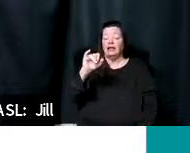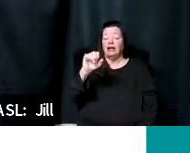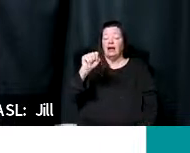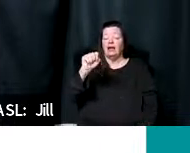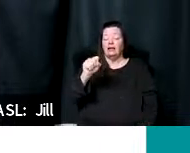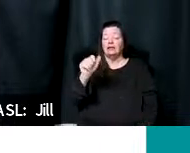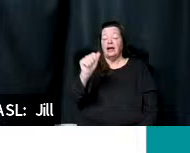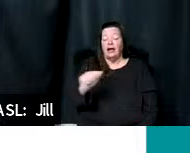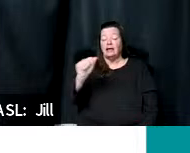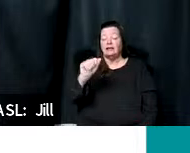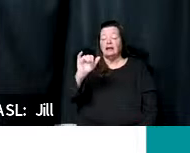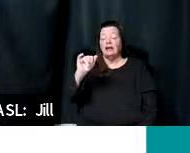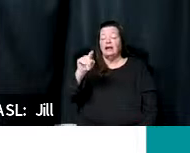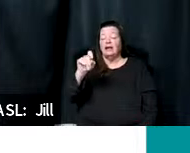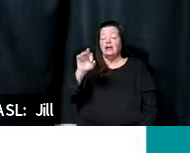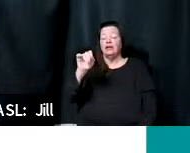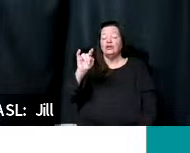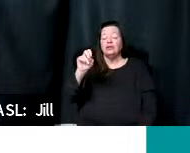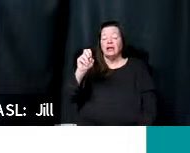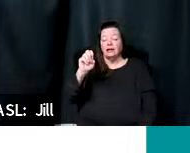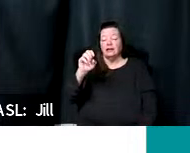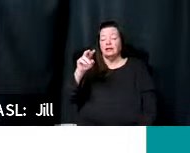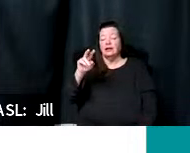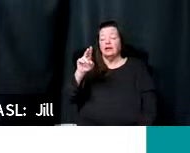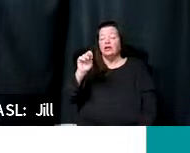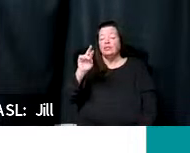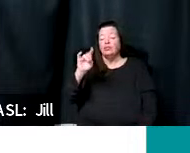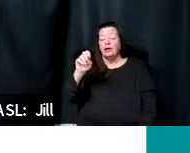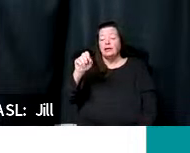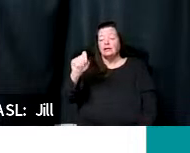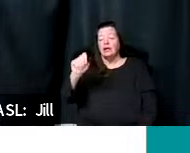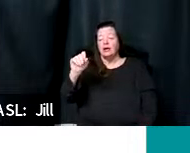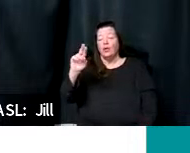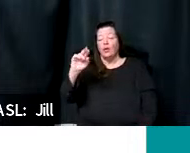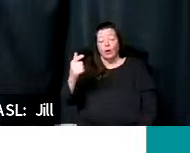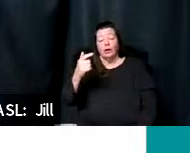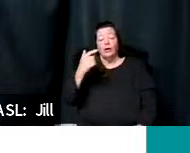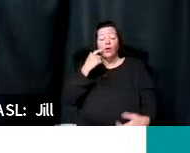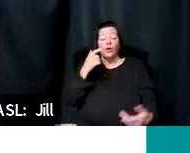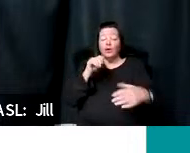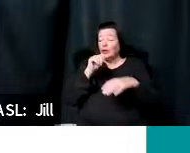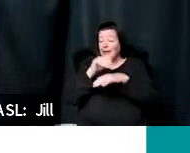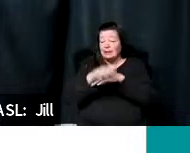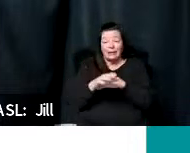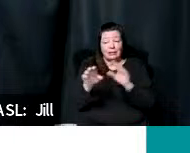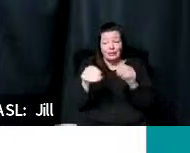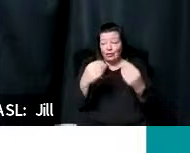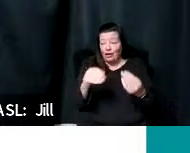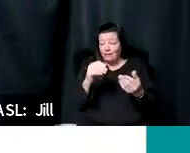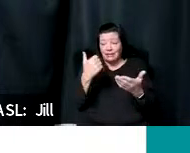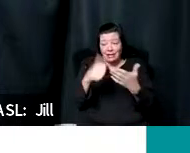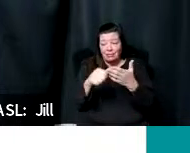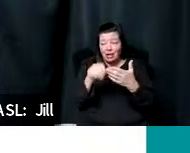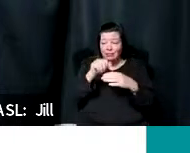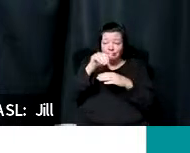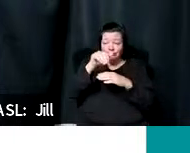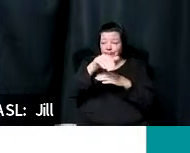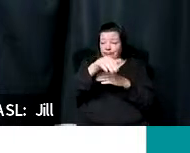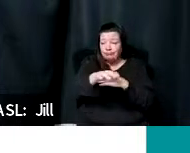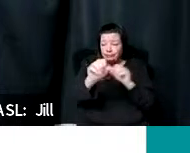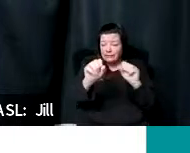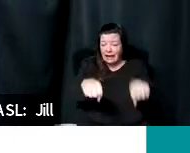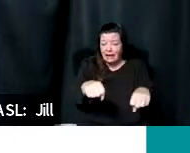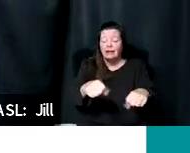draftseis@interstatebridge.org. They can send a comment to the IBR office through the mail if you want to put a stamp on something and send it in.